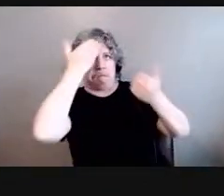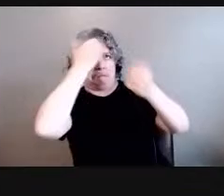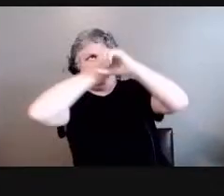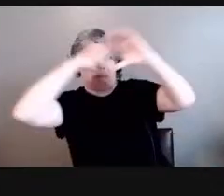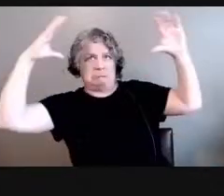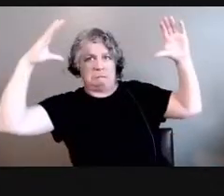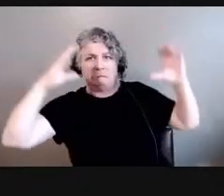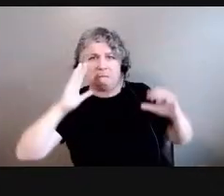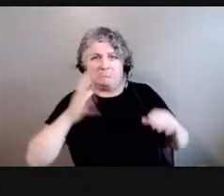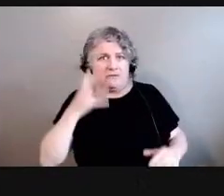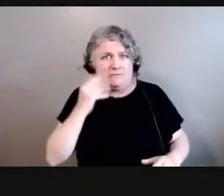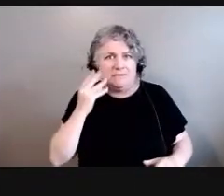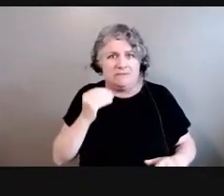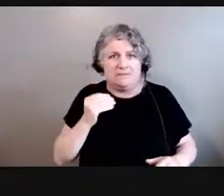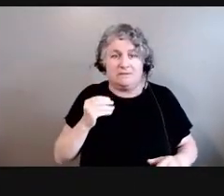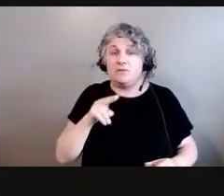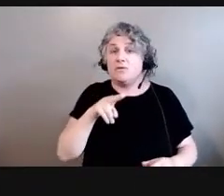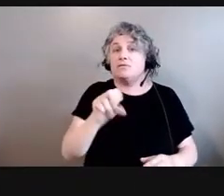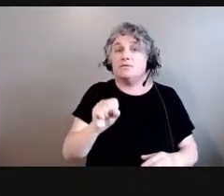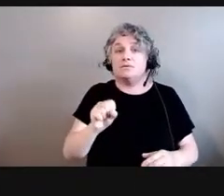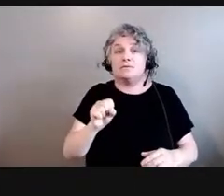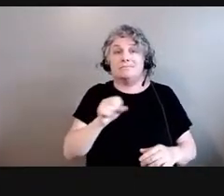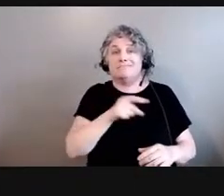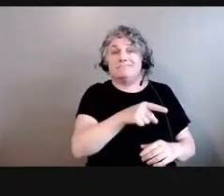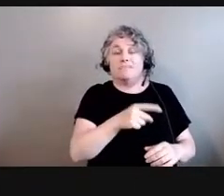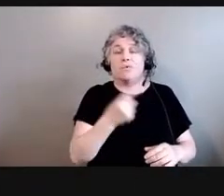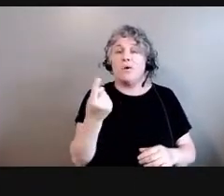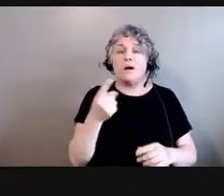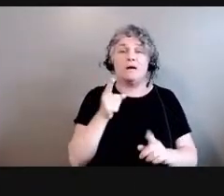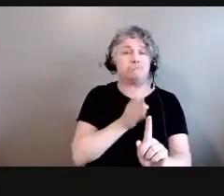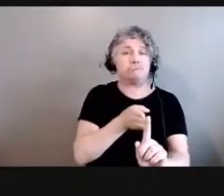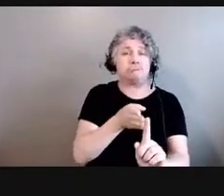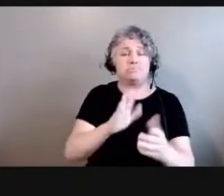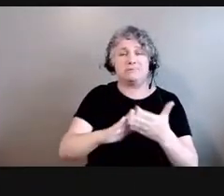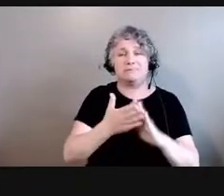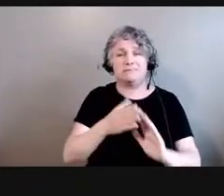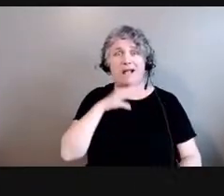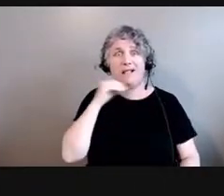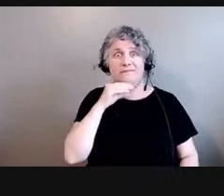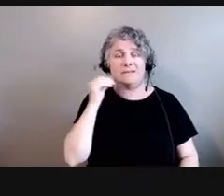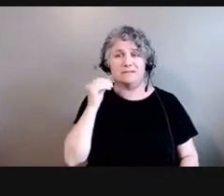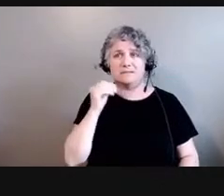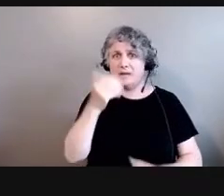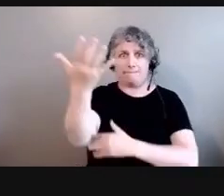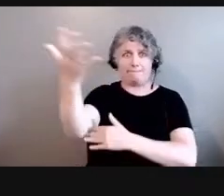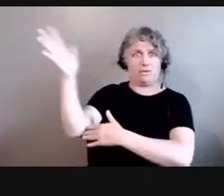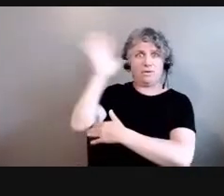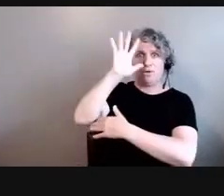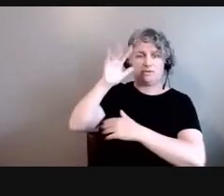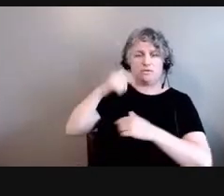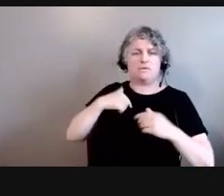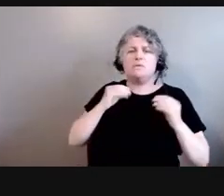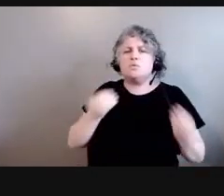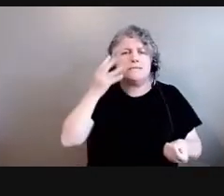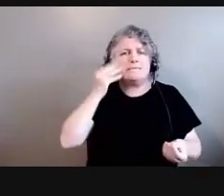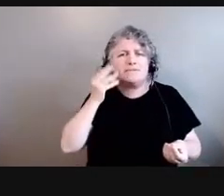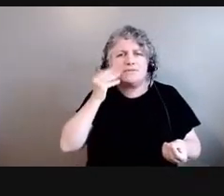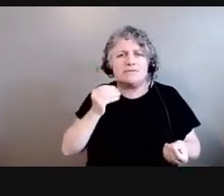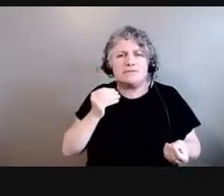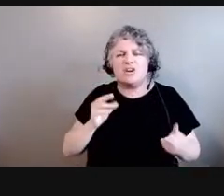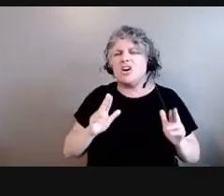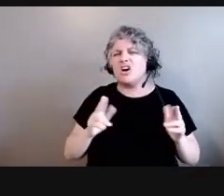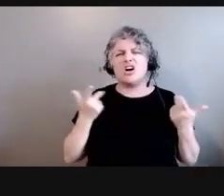I've never been because when I've been in Nova Scotia, the only place I've gone to is Halifax. Right. And so I'm actually next to